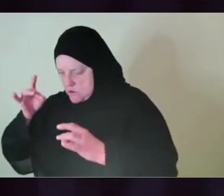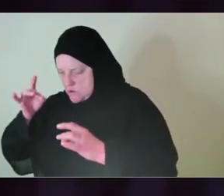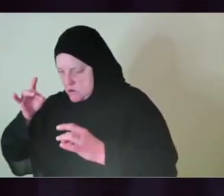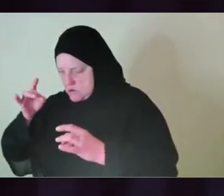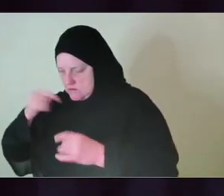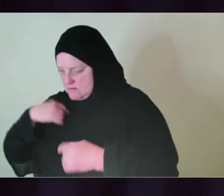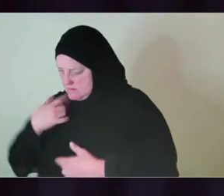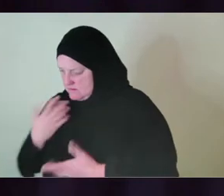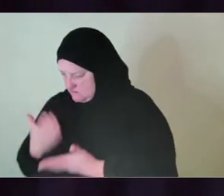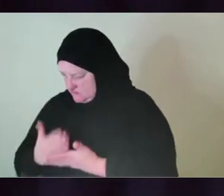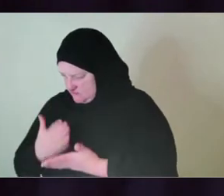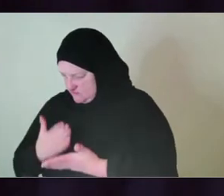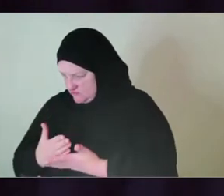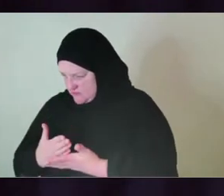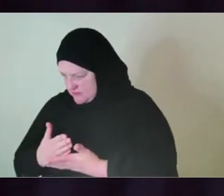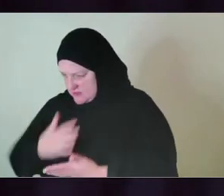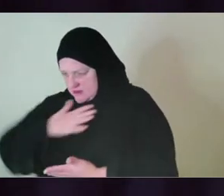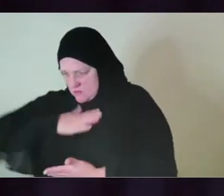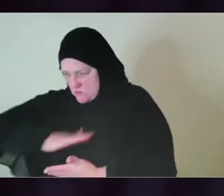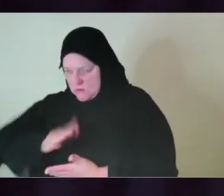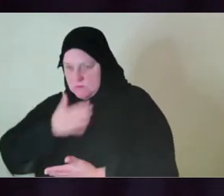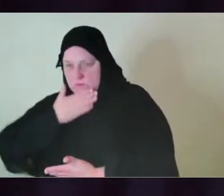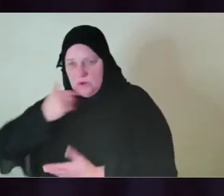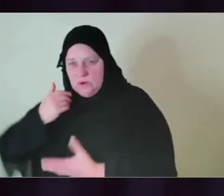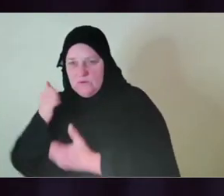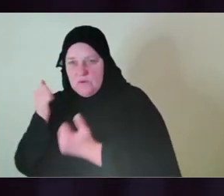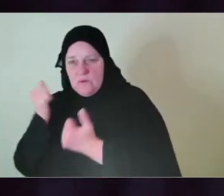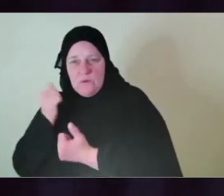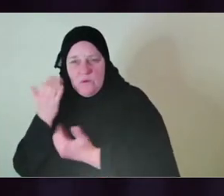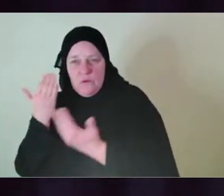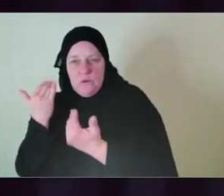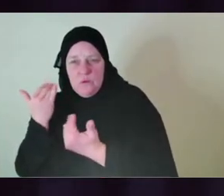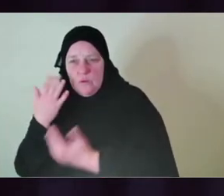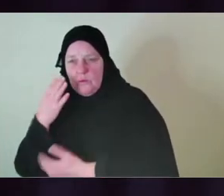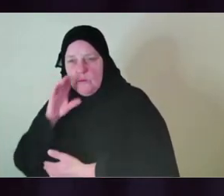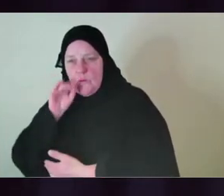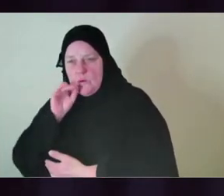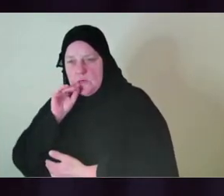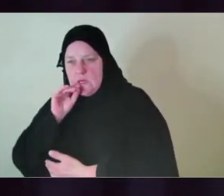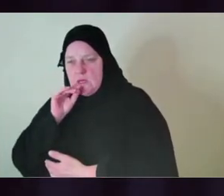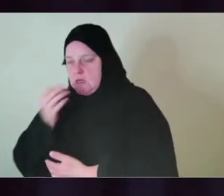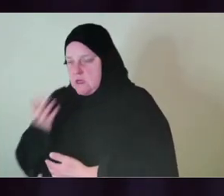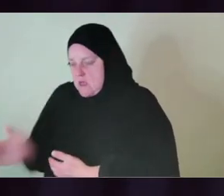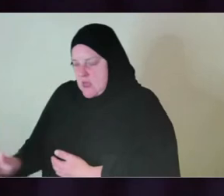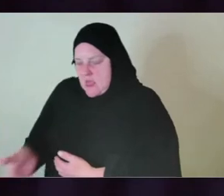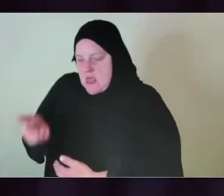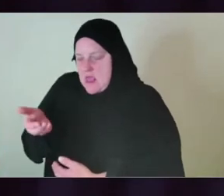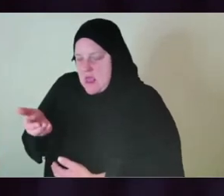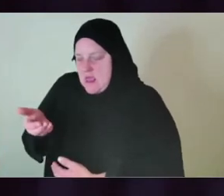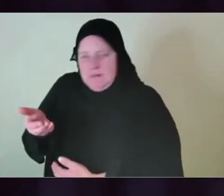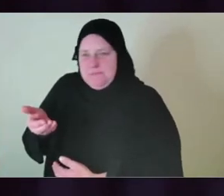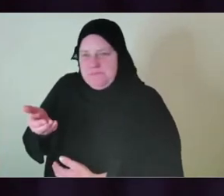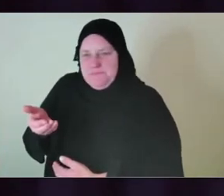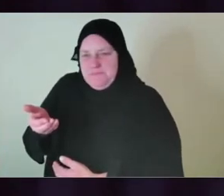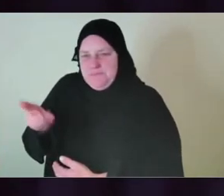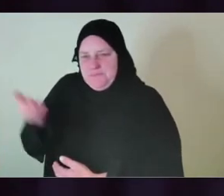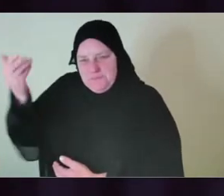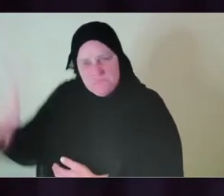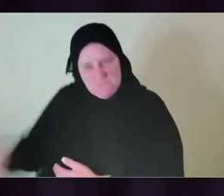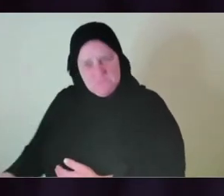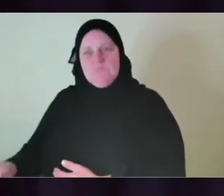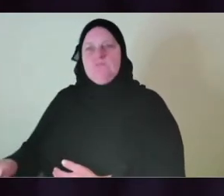the beliefs of my religion. And he drops the water from his